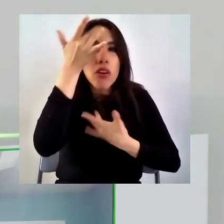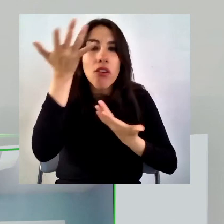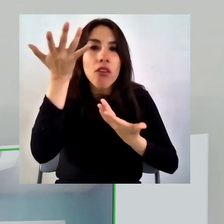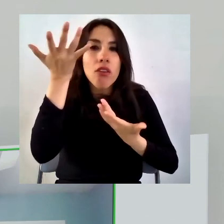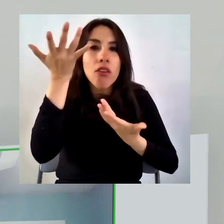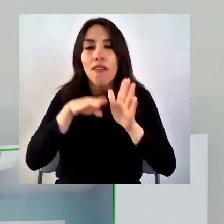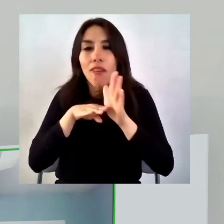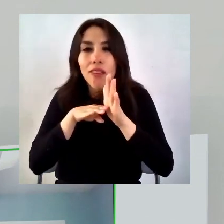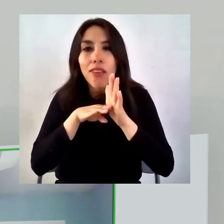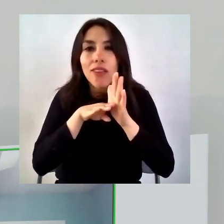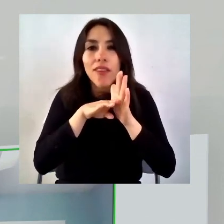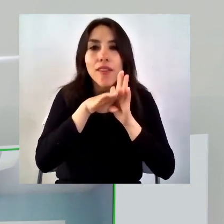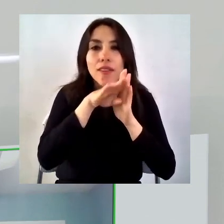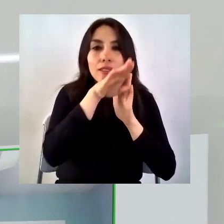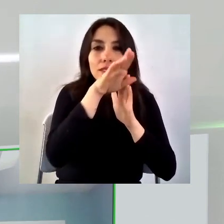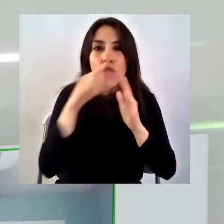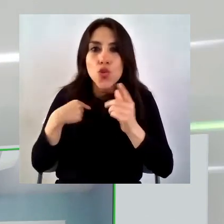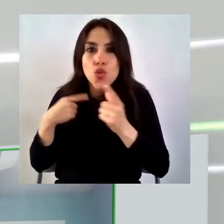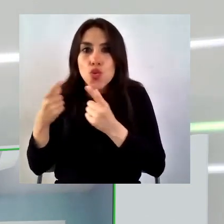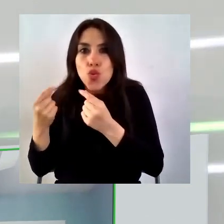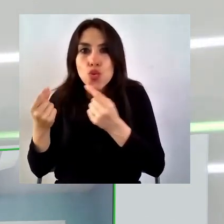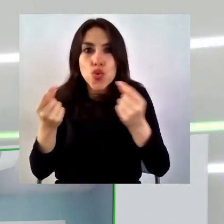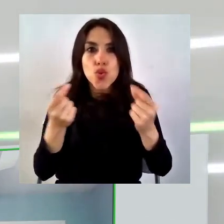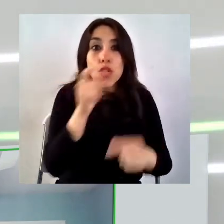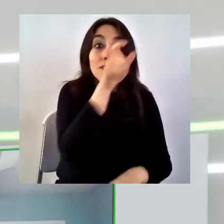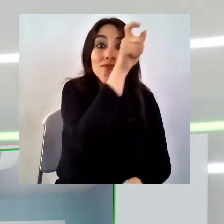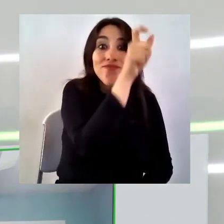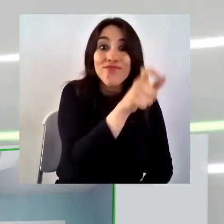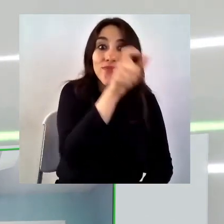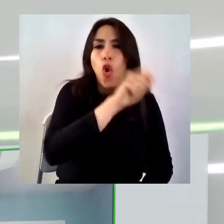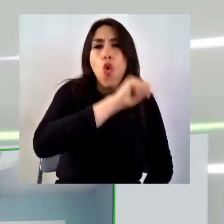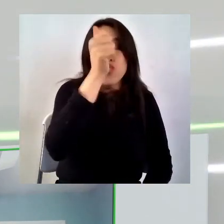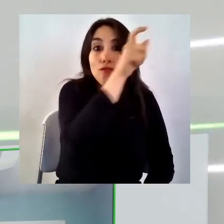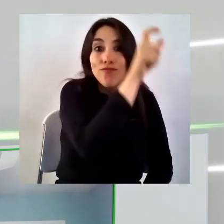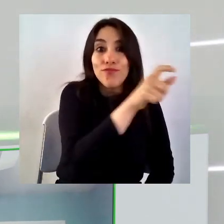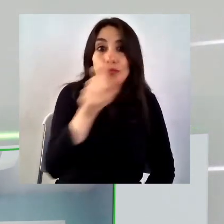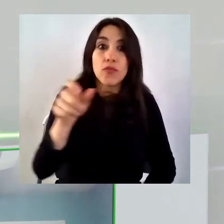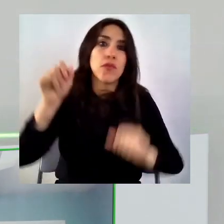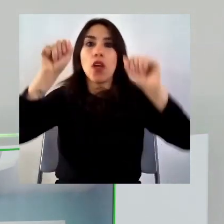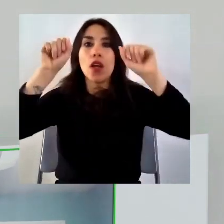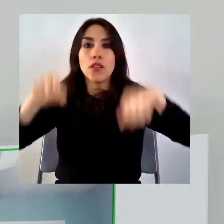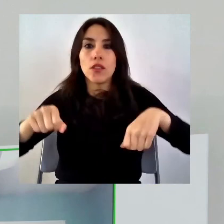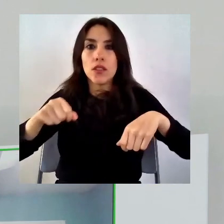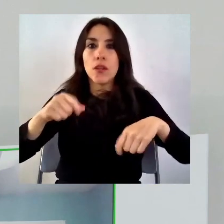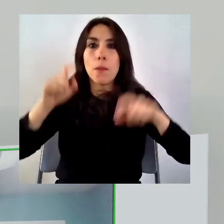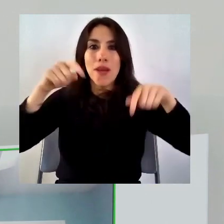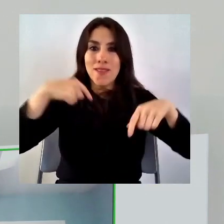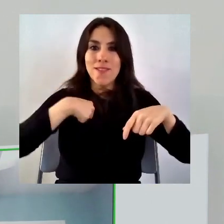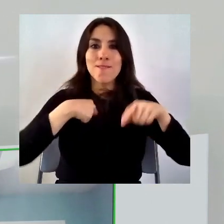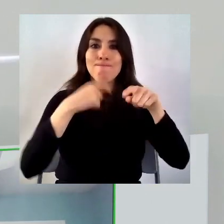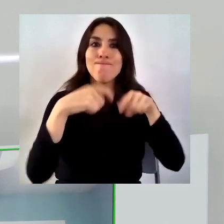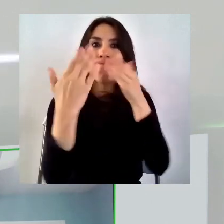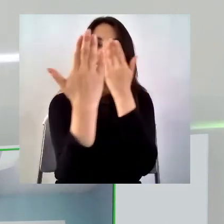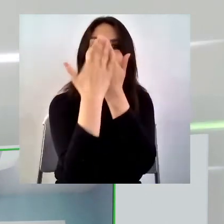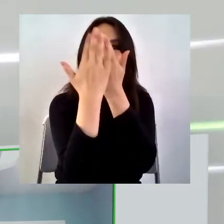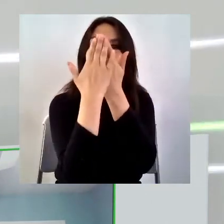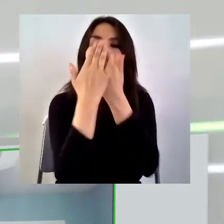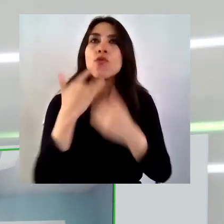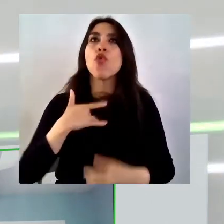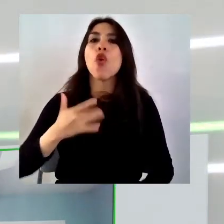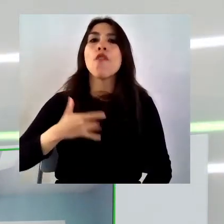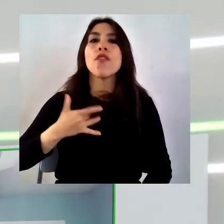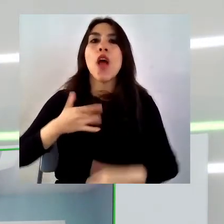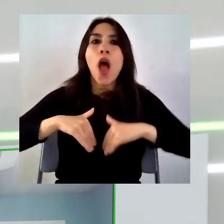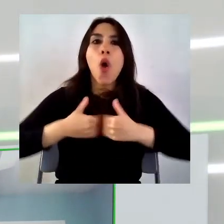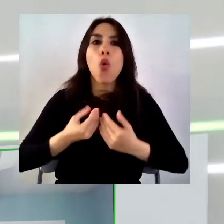well. And employers, remember this discussion and the factors we discussed because they